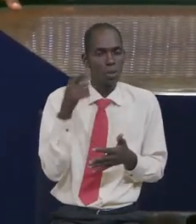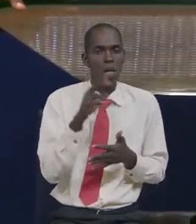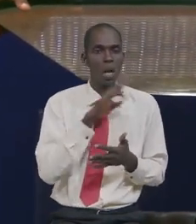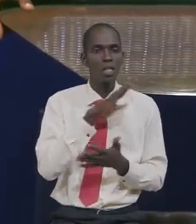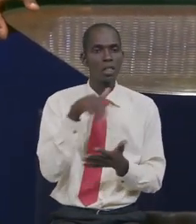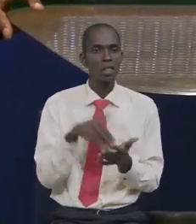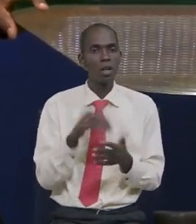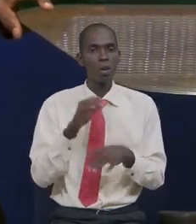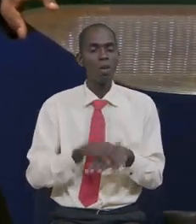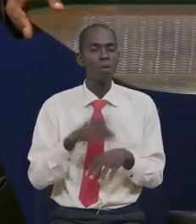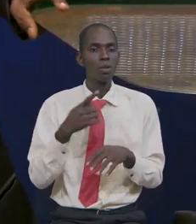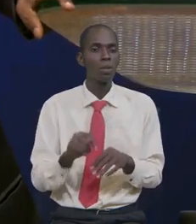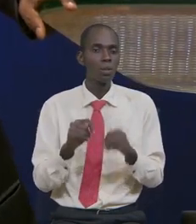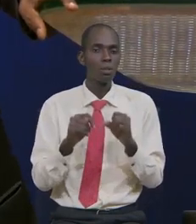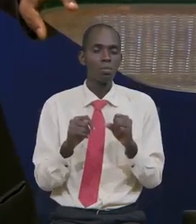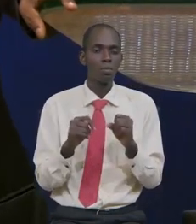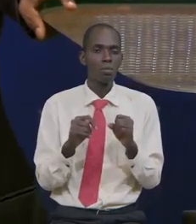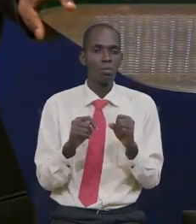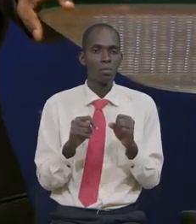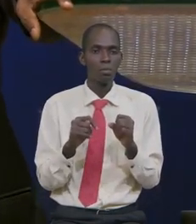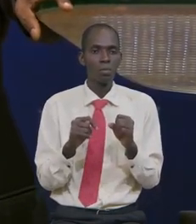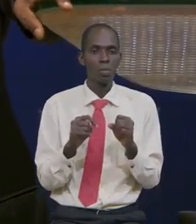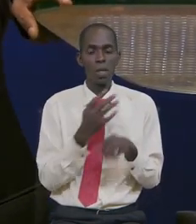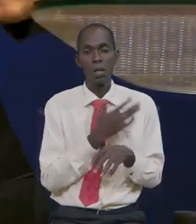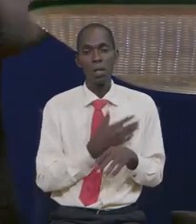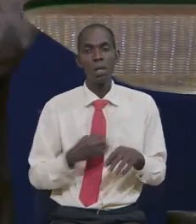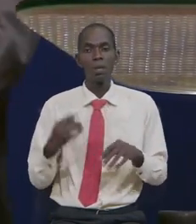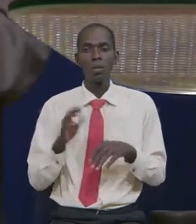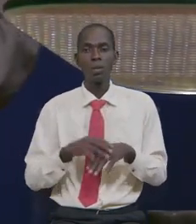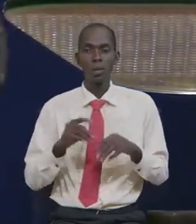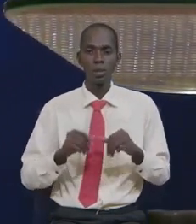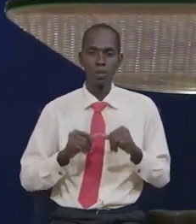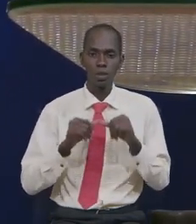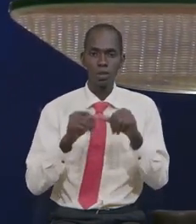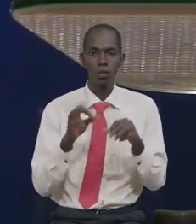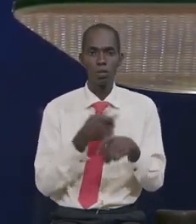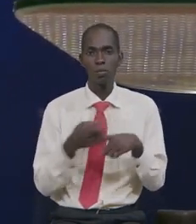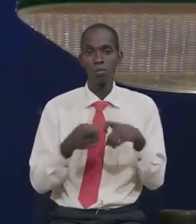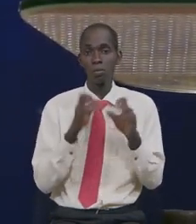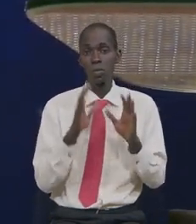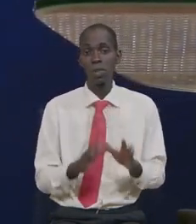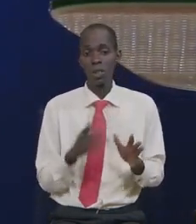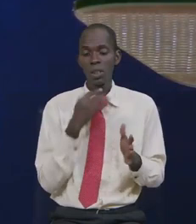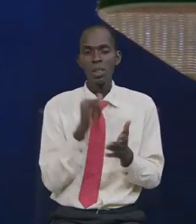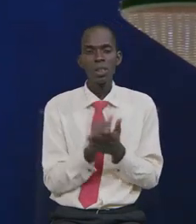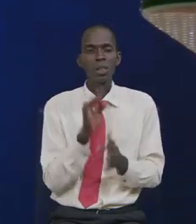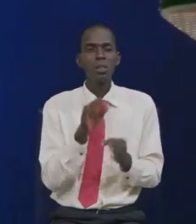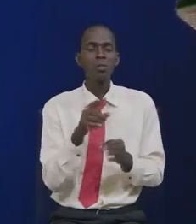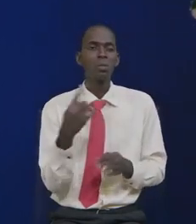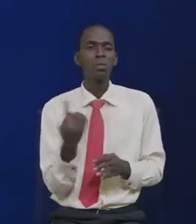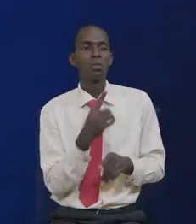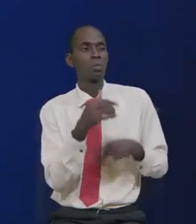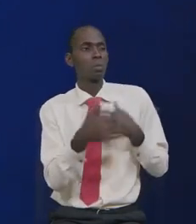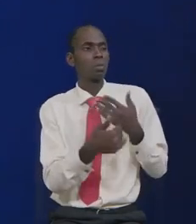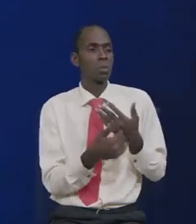the perseverance and the persistence of the persecutors. It makes them afraid. But if you always go back to God,